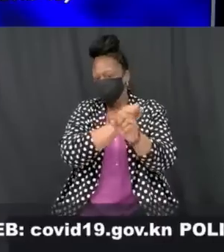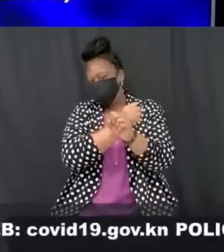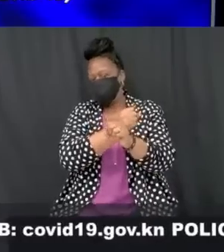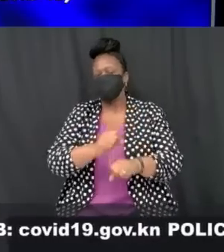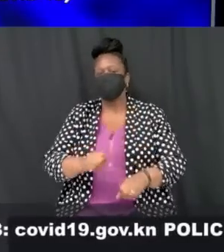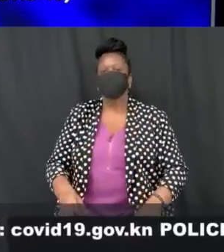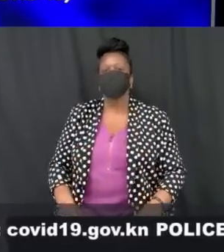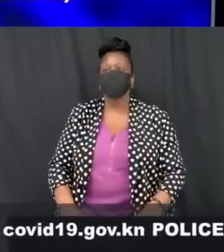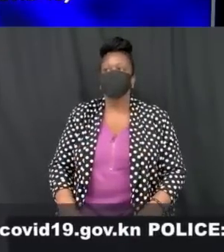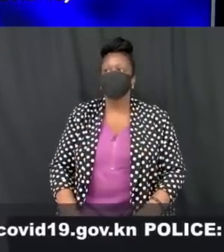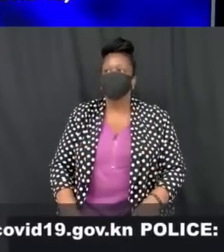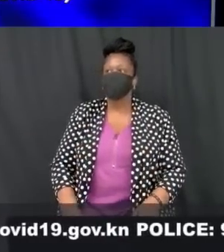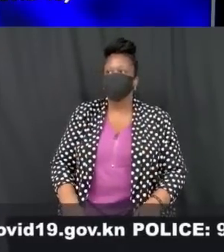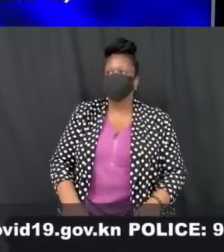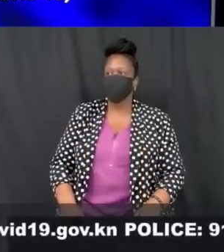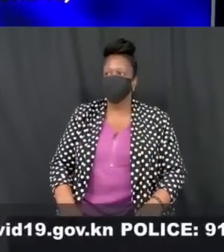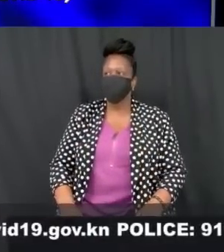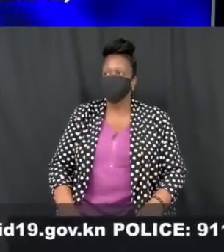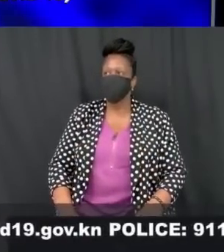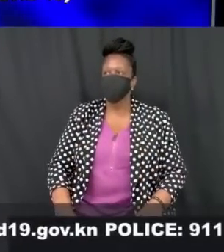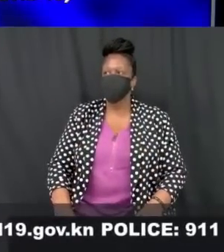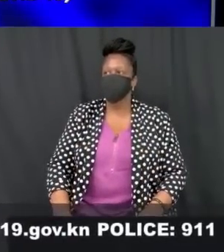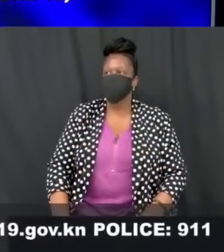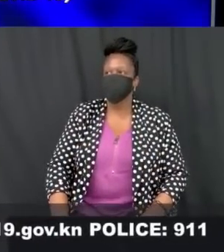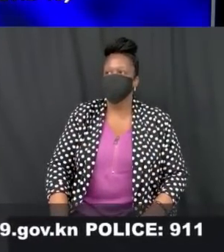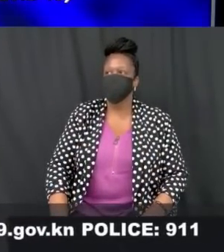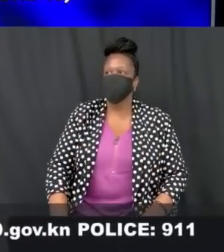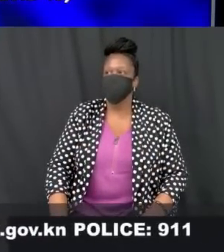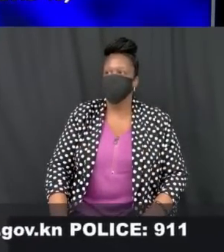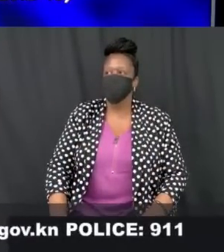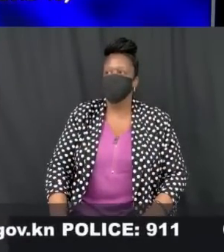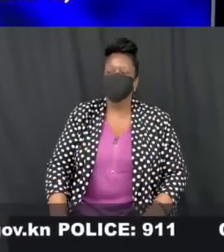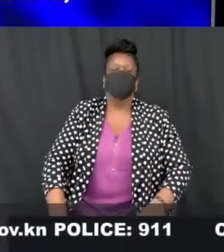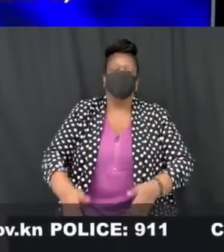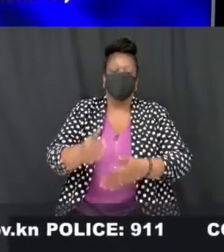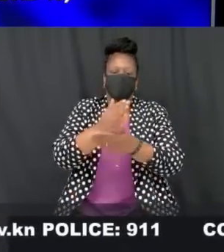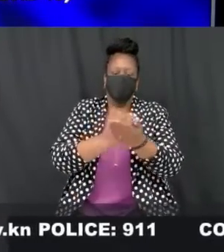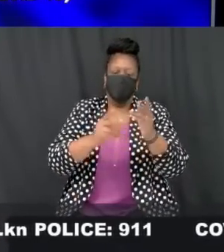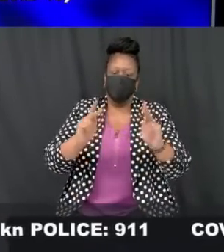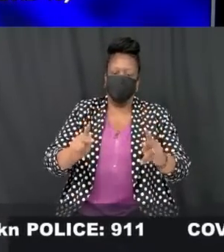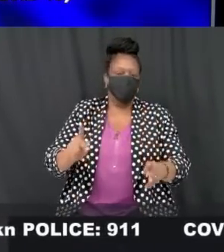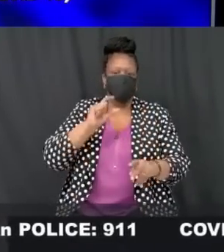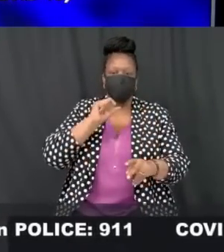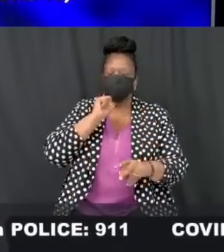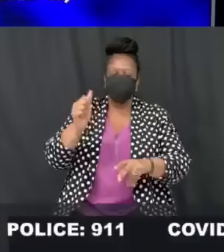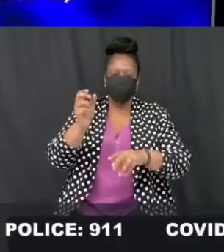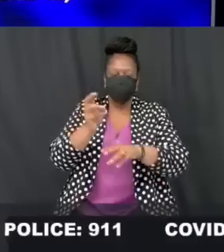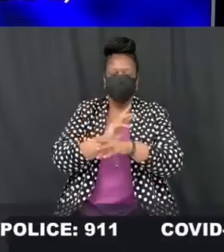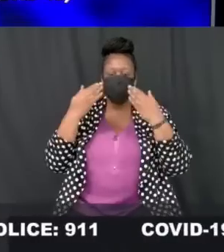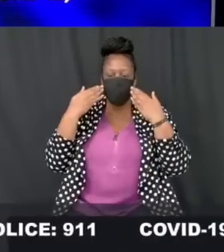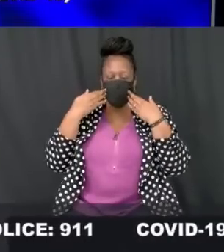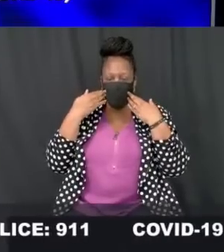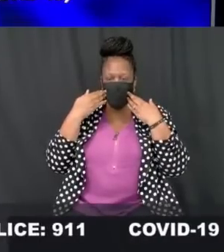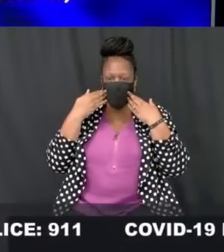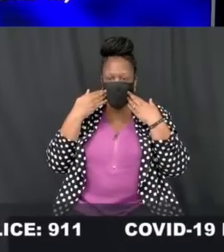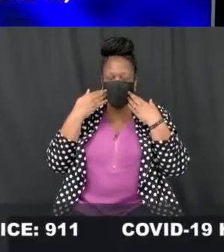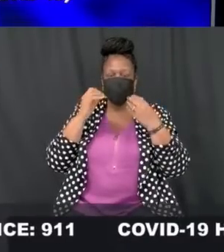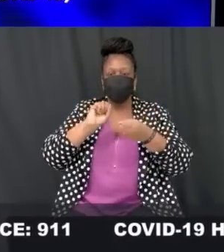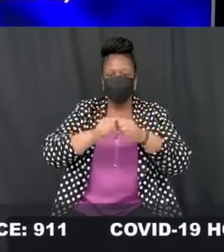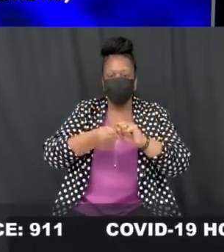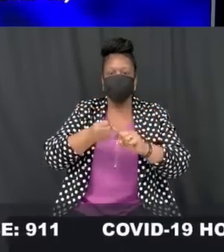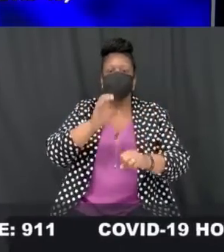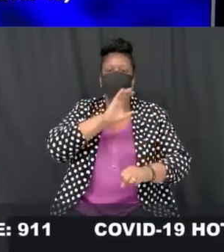utilize these public service vehicles and do not wear their masks. Please note that it could